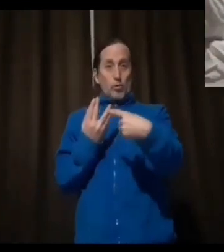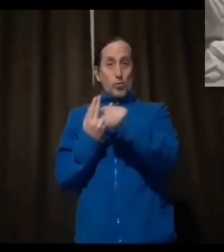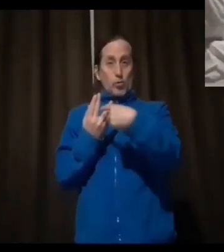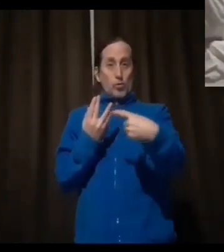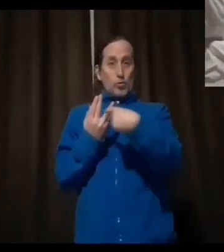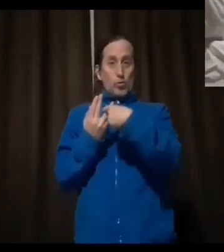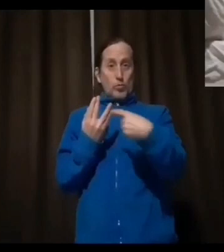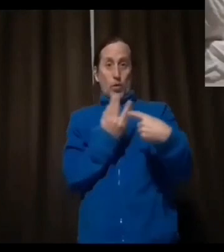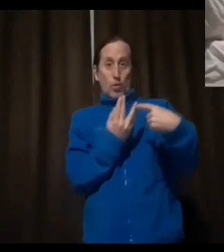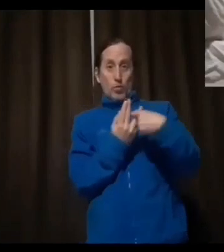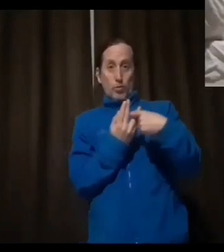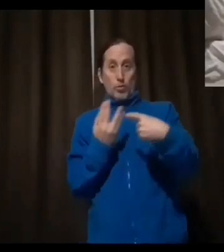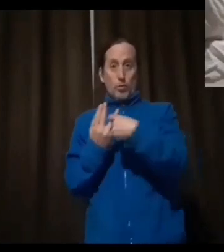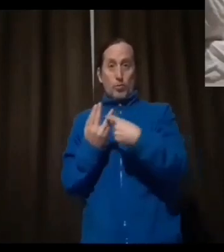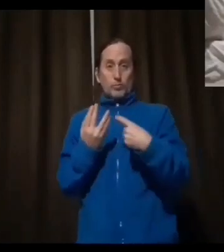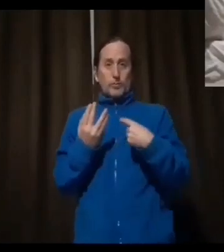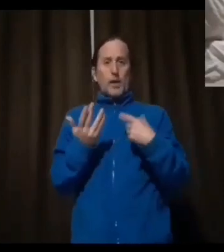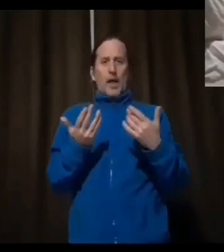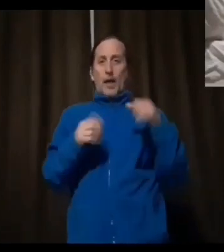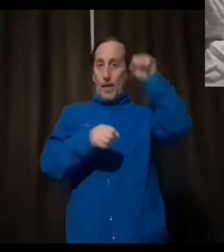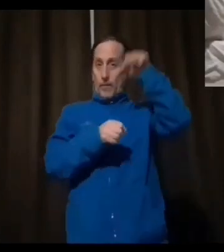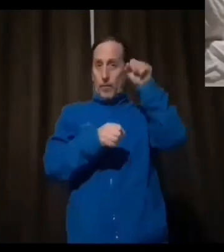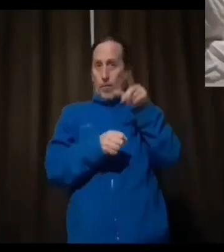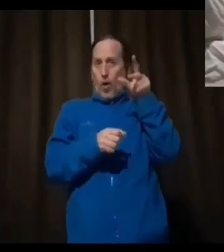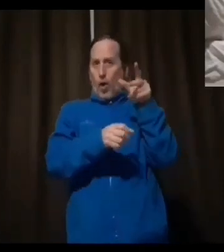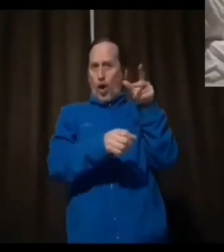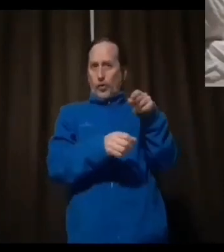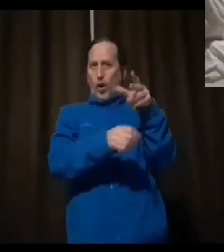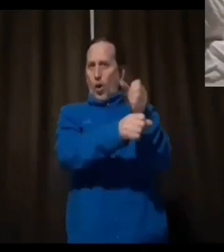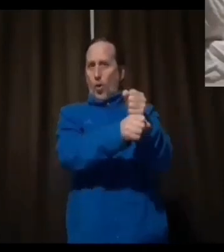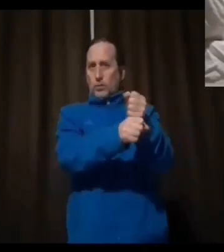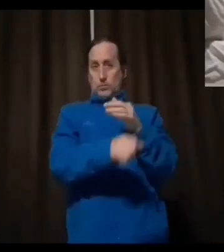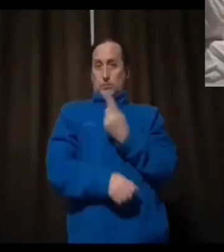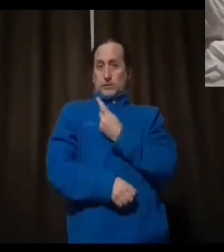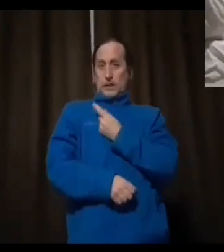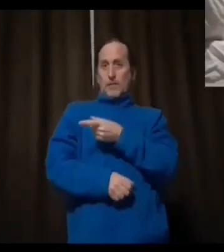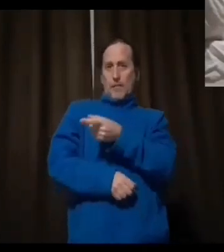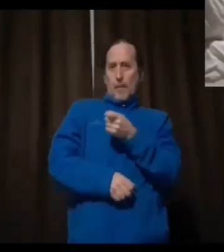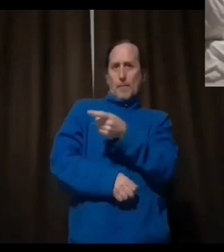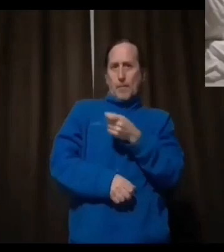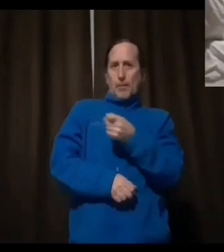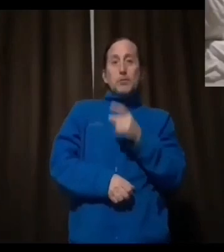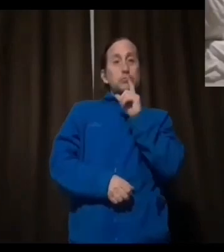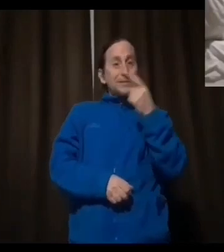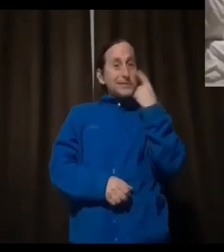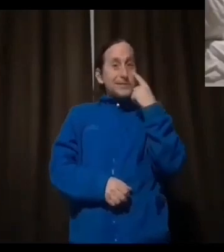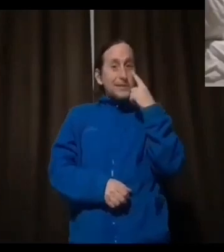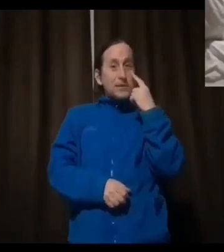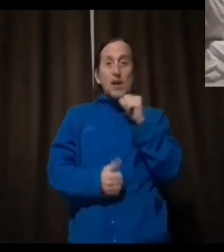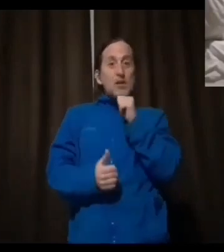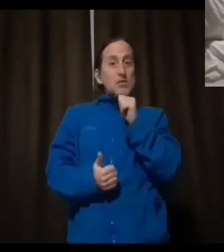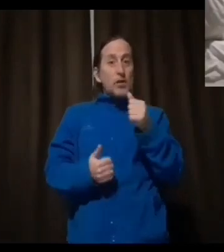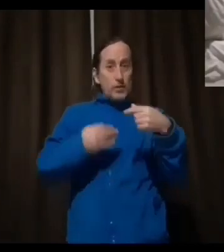more, and you'll see that they all go through. None of them hit the front screen, which is impossible if time were one-dimensional